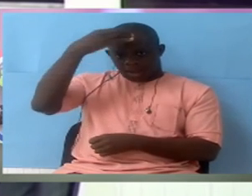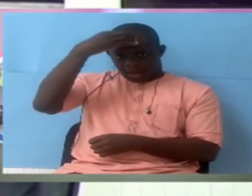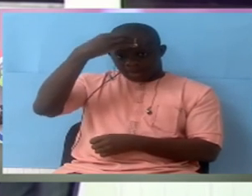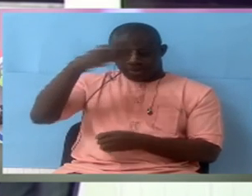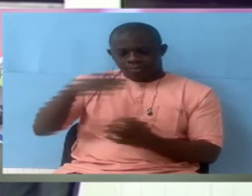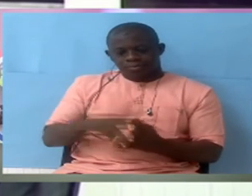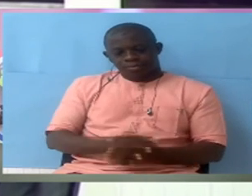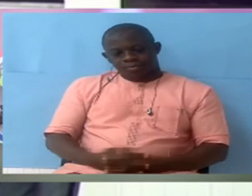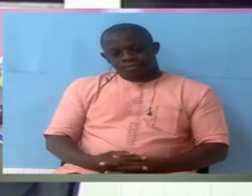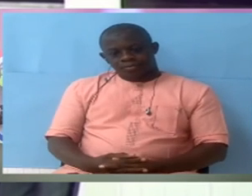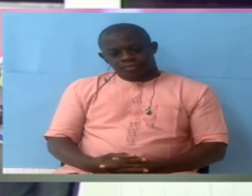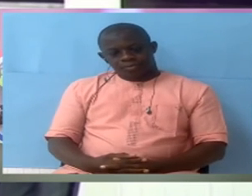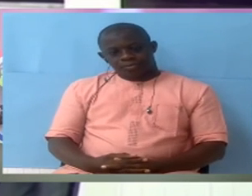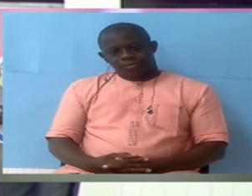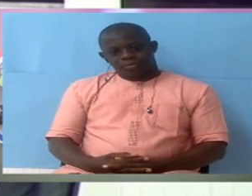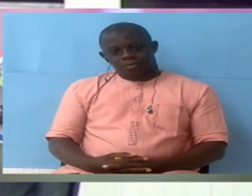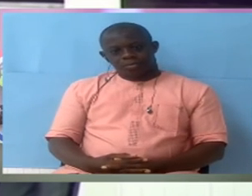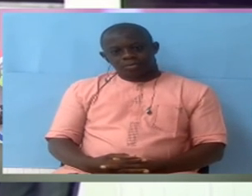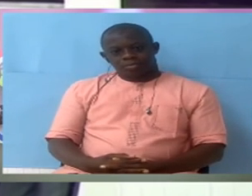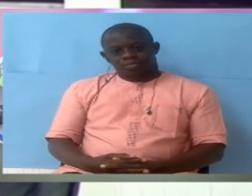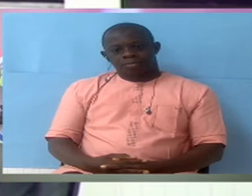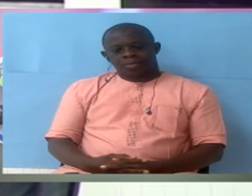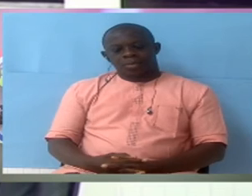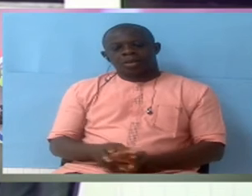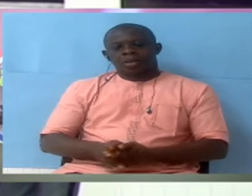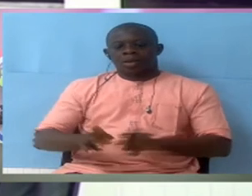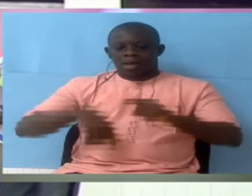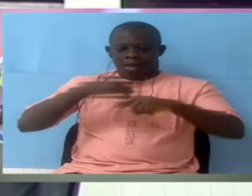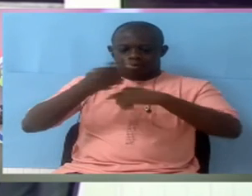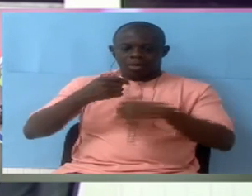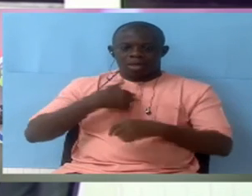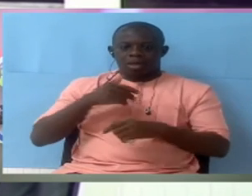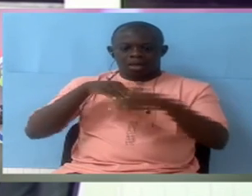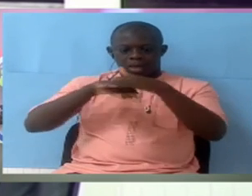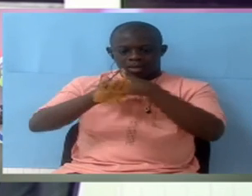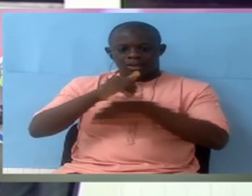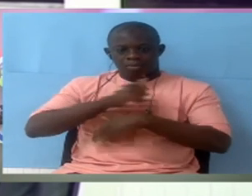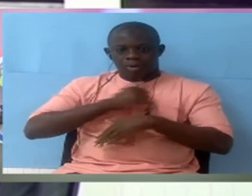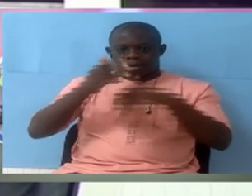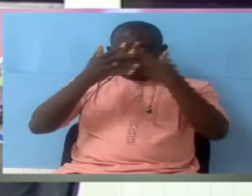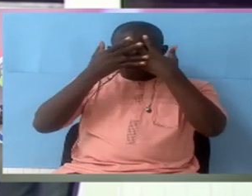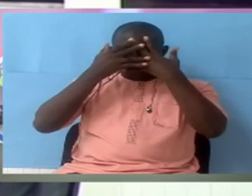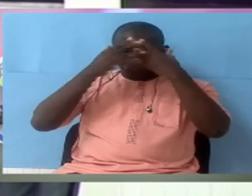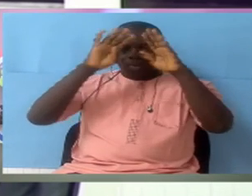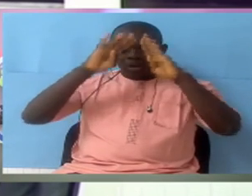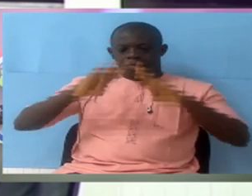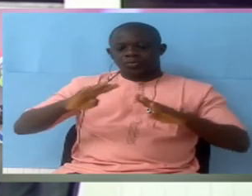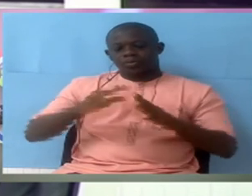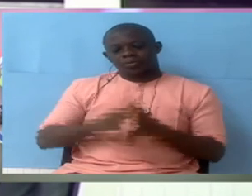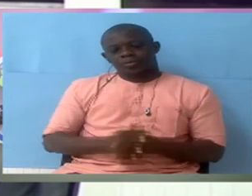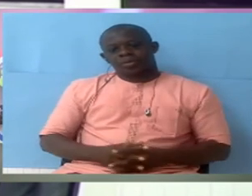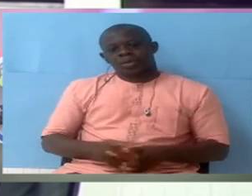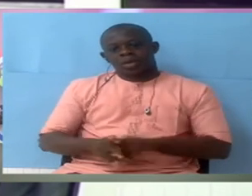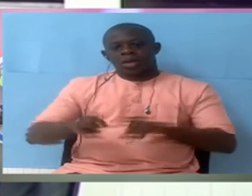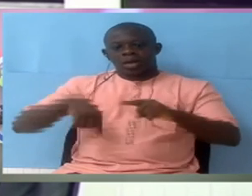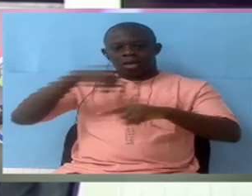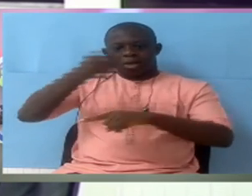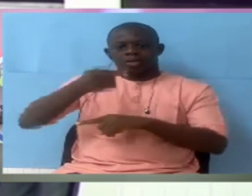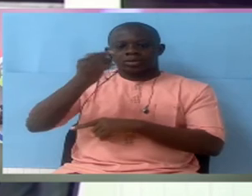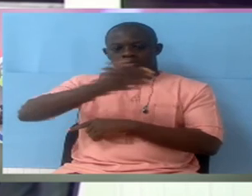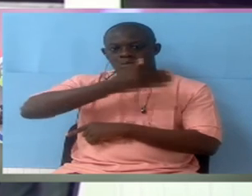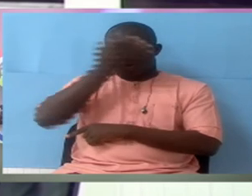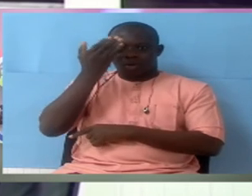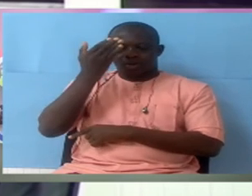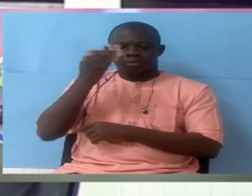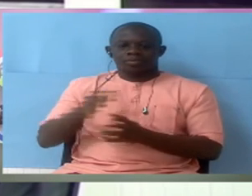bopami. Then I went inside my cell. Ci la dugga ci suma cell bi. The following morning, ci